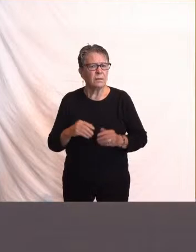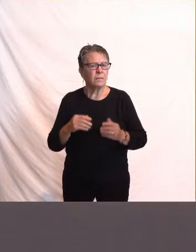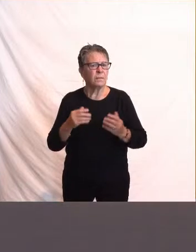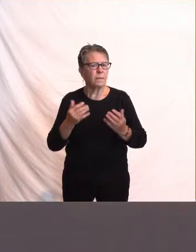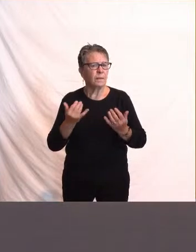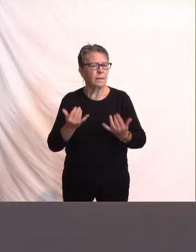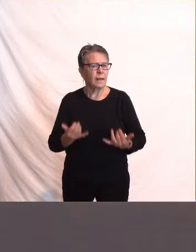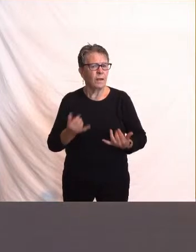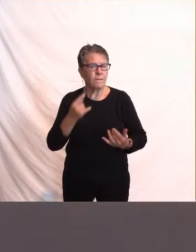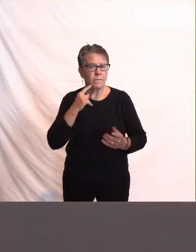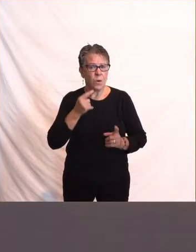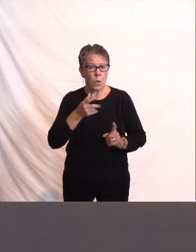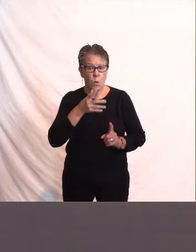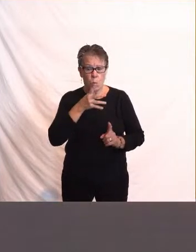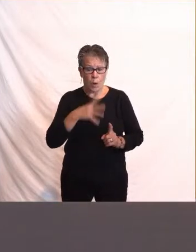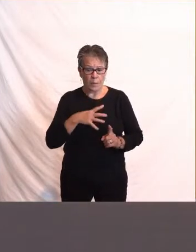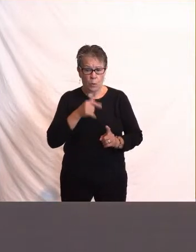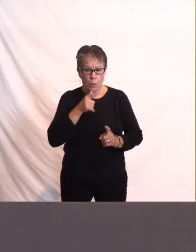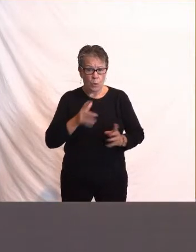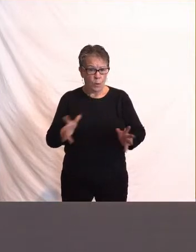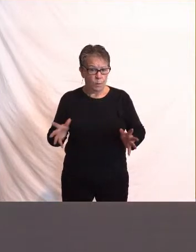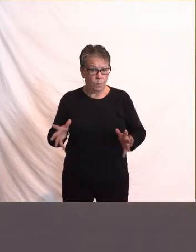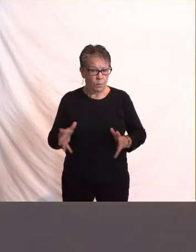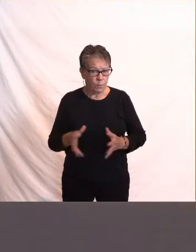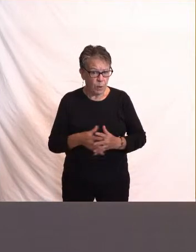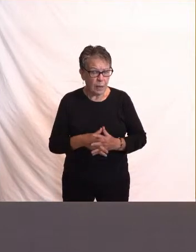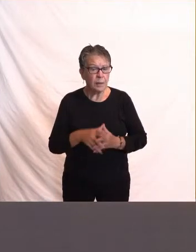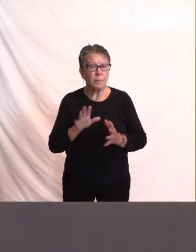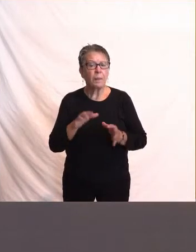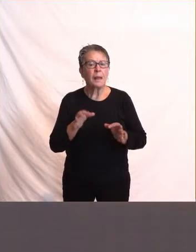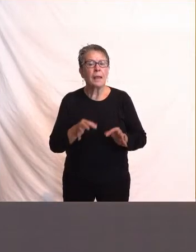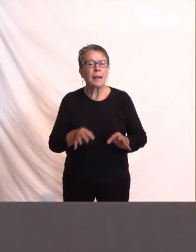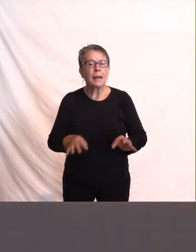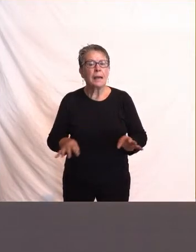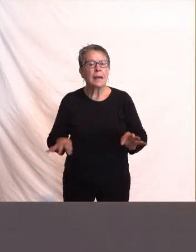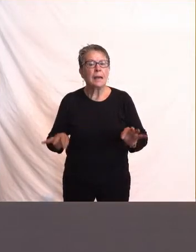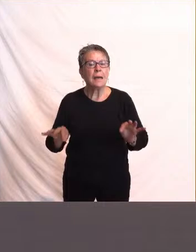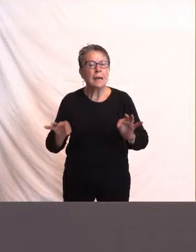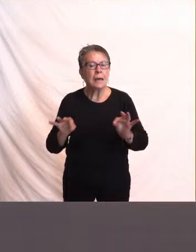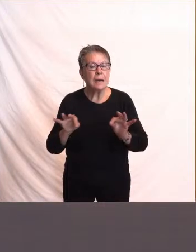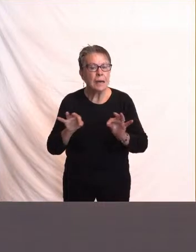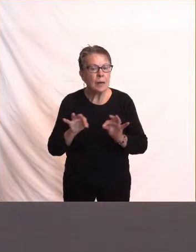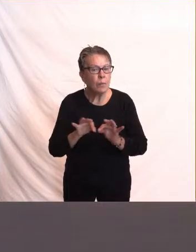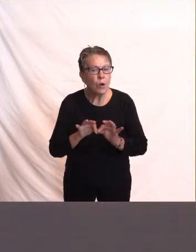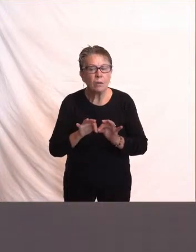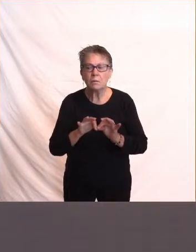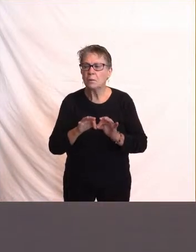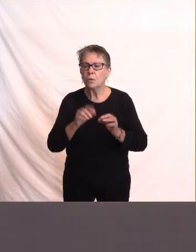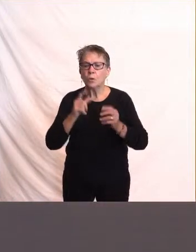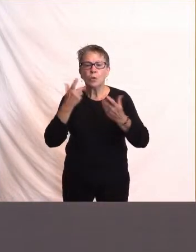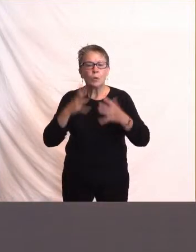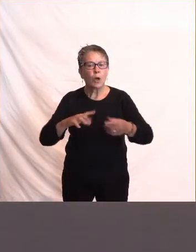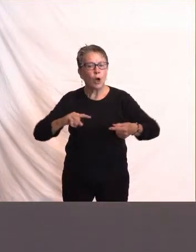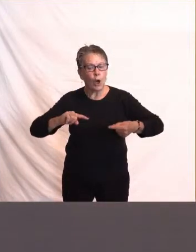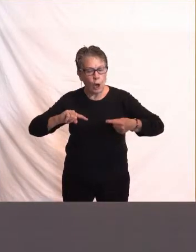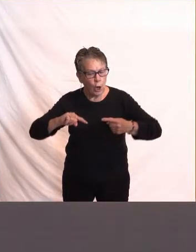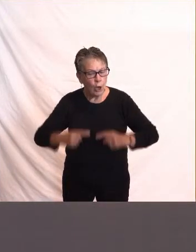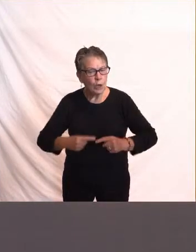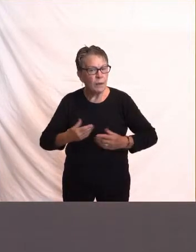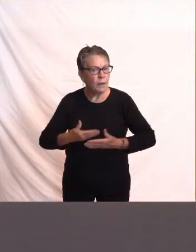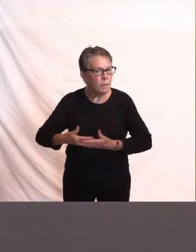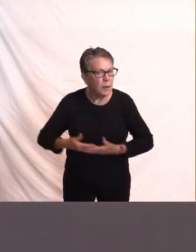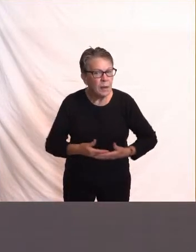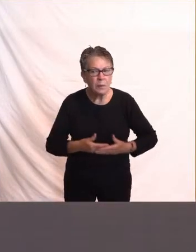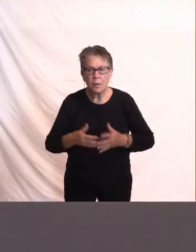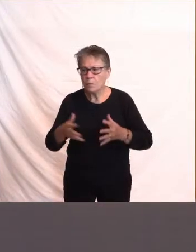fertility. That's one of these big myths out there, which is preventing a lot of childbearing age women from actually